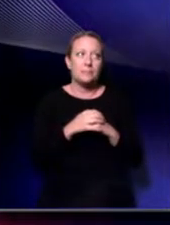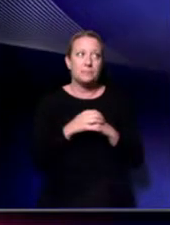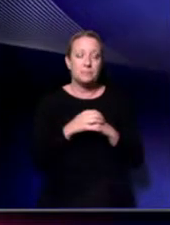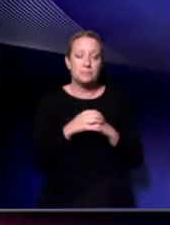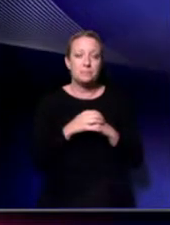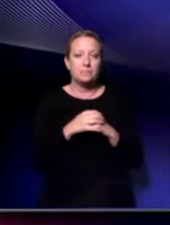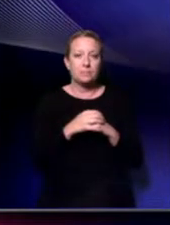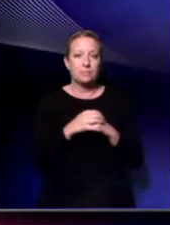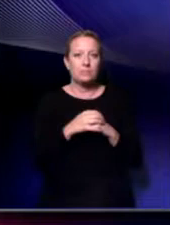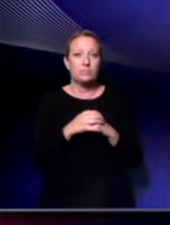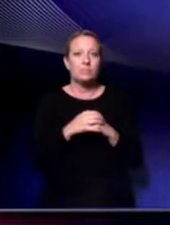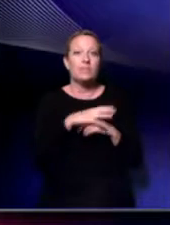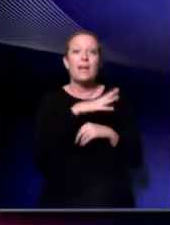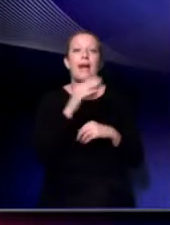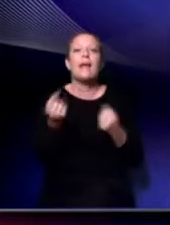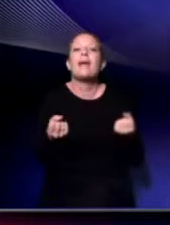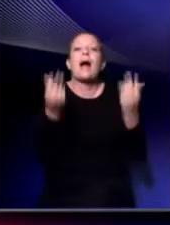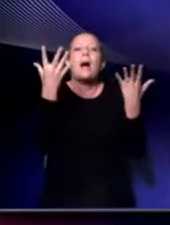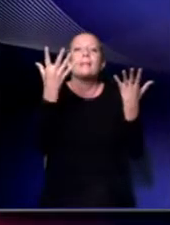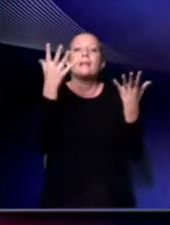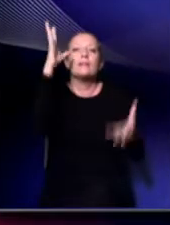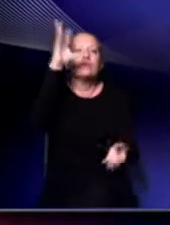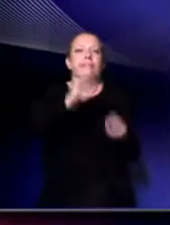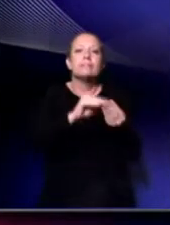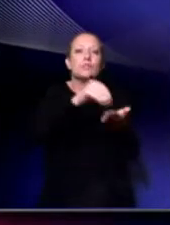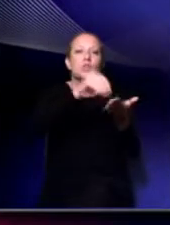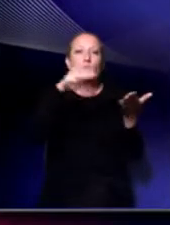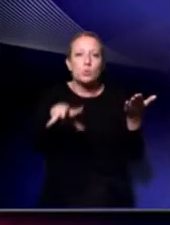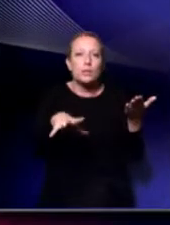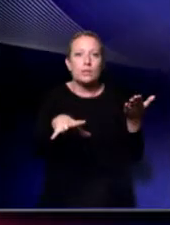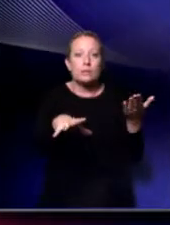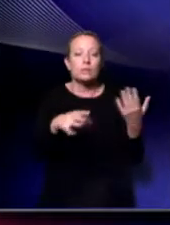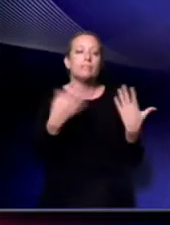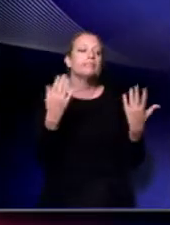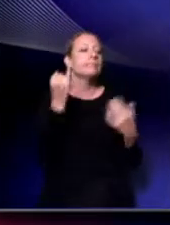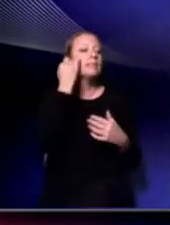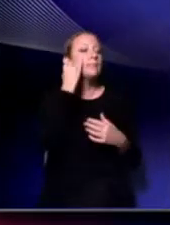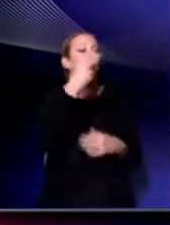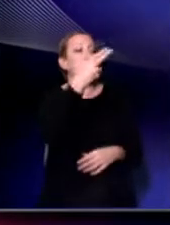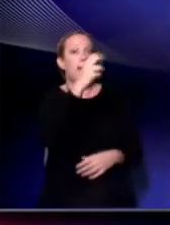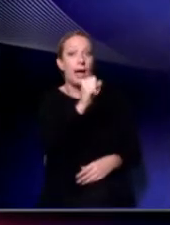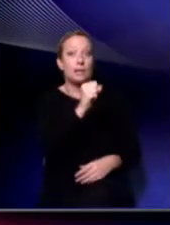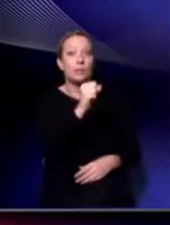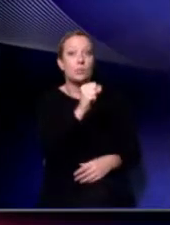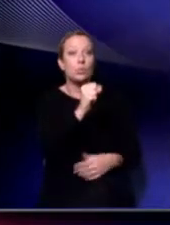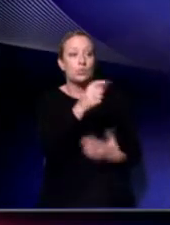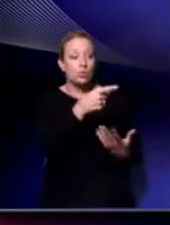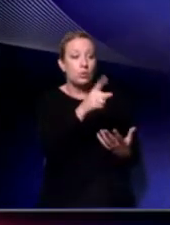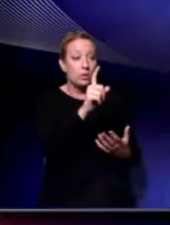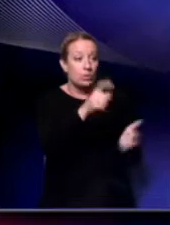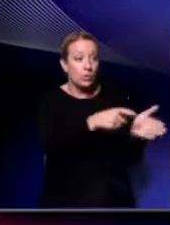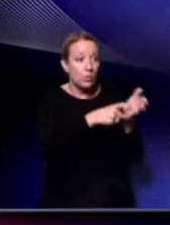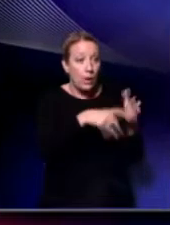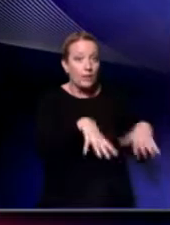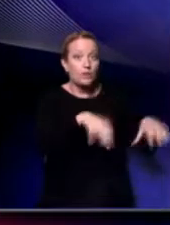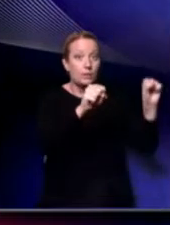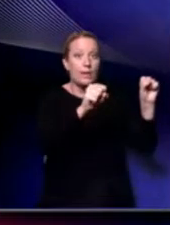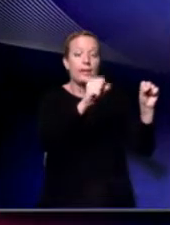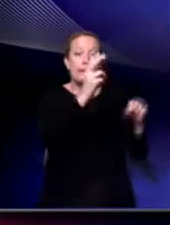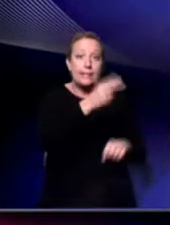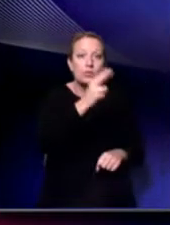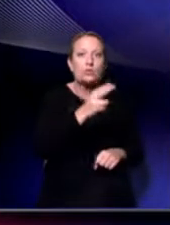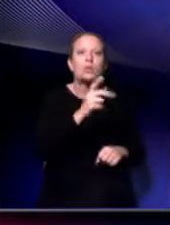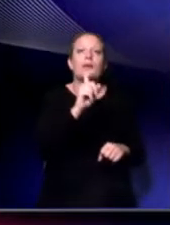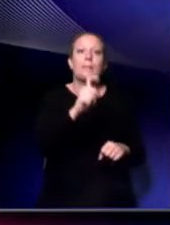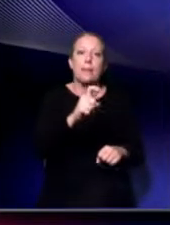a case of volume, the number of students you have. If you have a high school and somebody needs history, you have to have a history teacher, and you